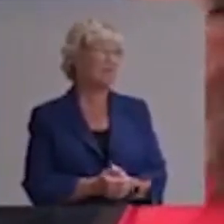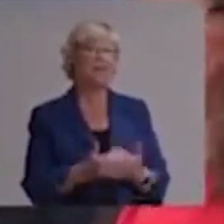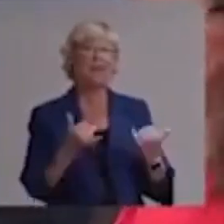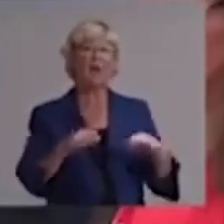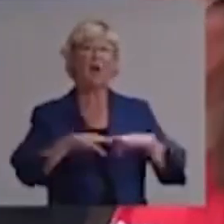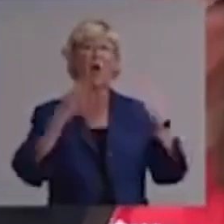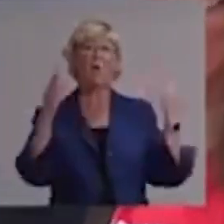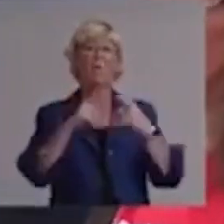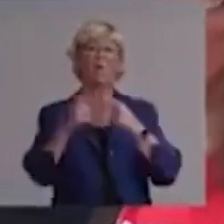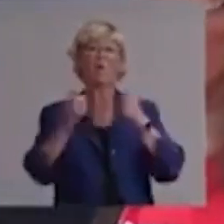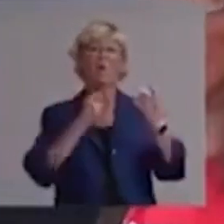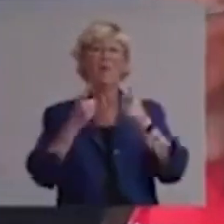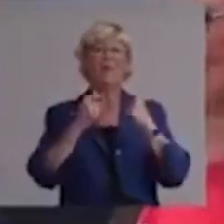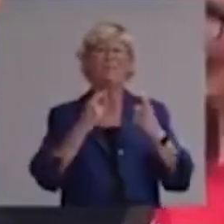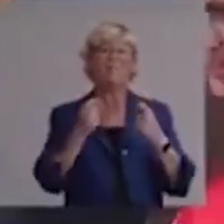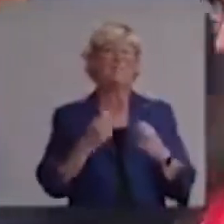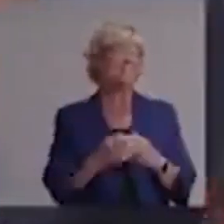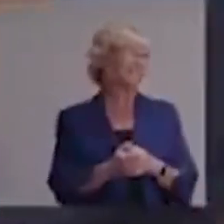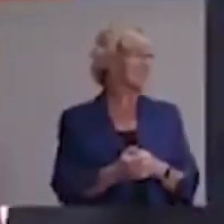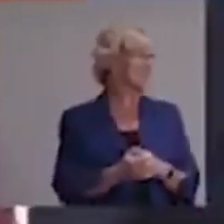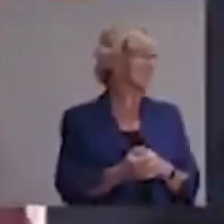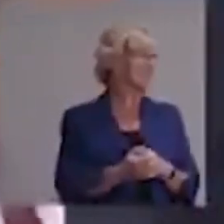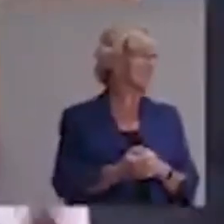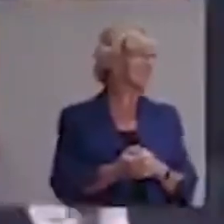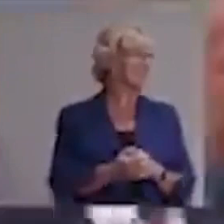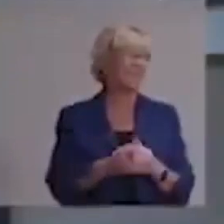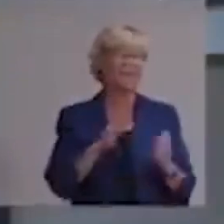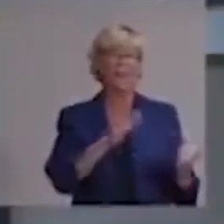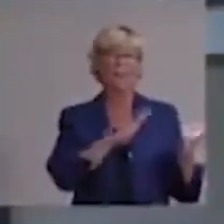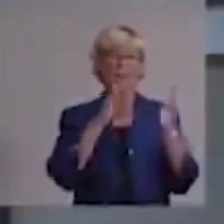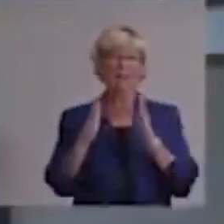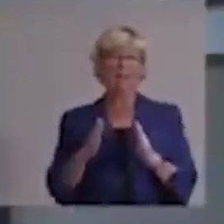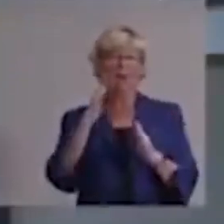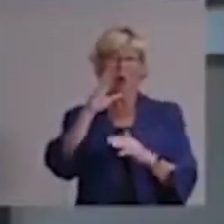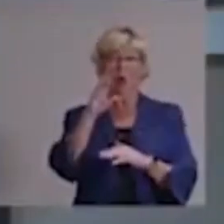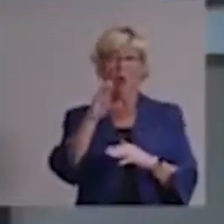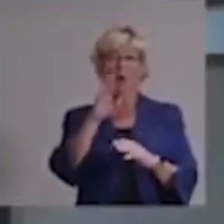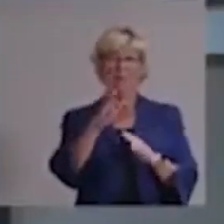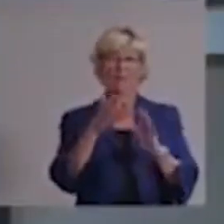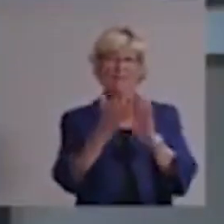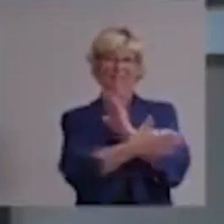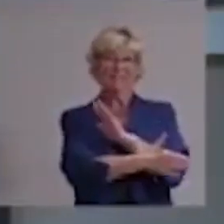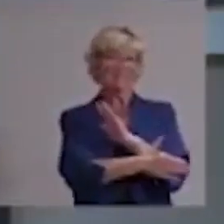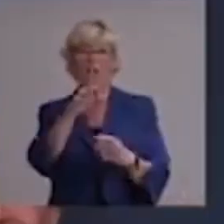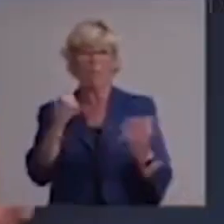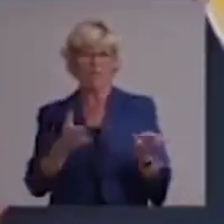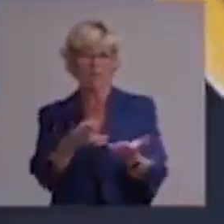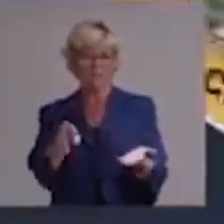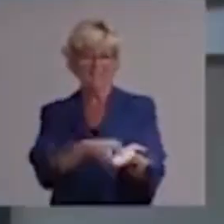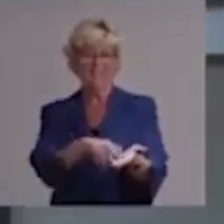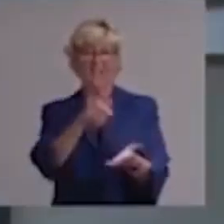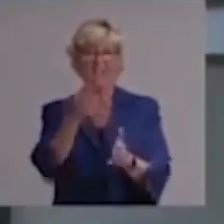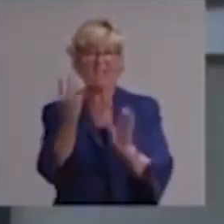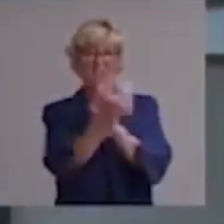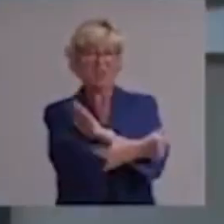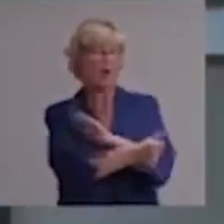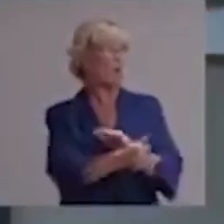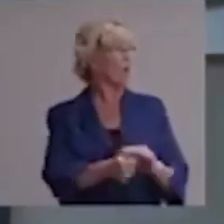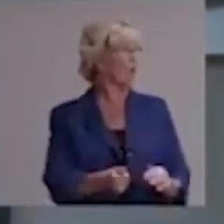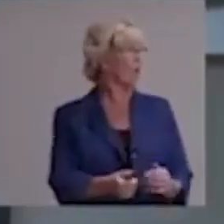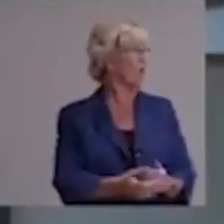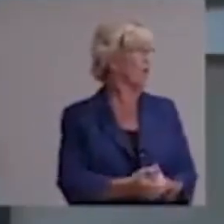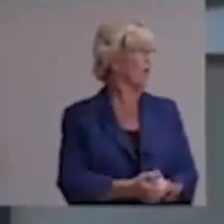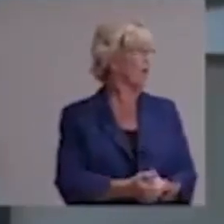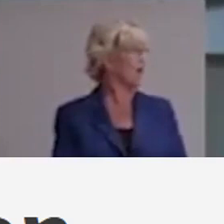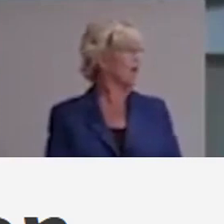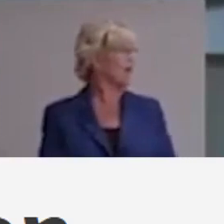in regards to body armor for red flag laws, allowing waiting period delays up to 30 days, and